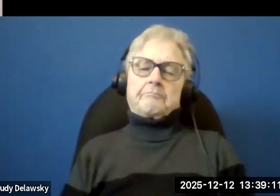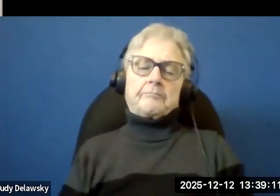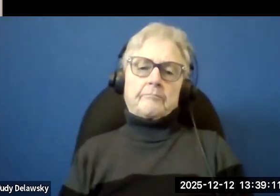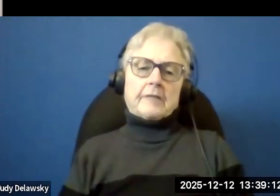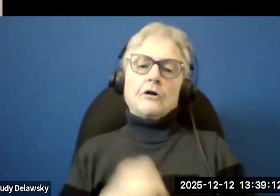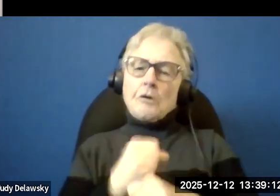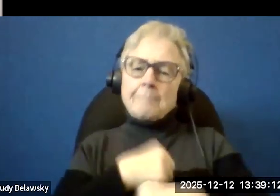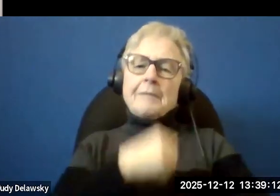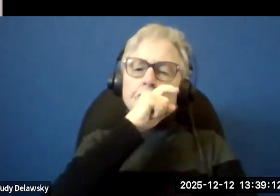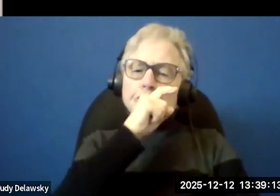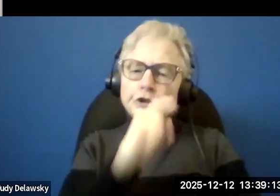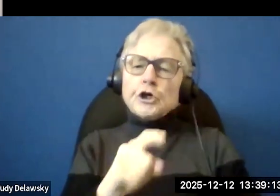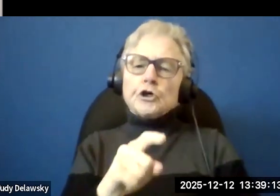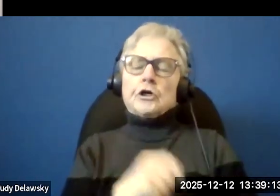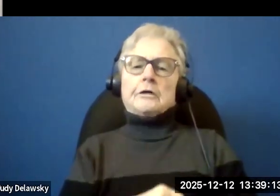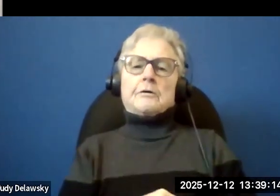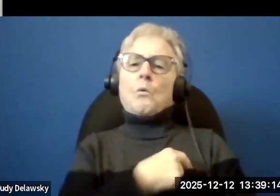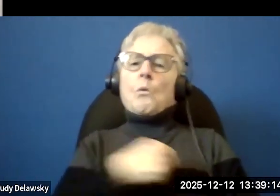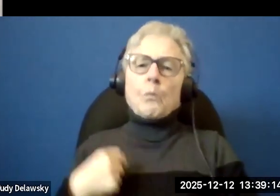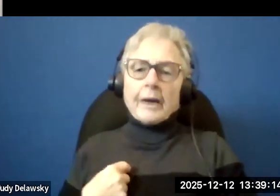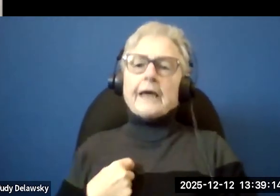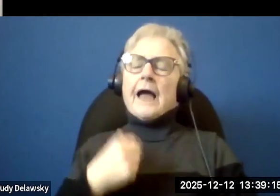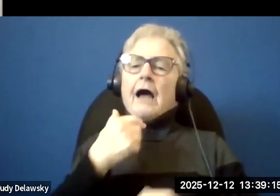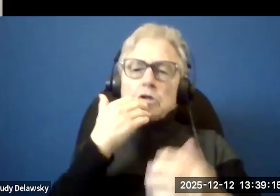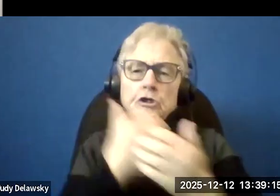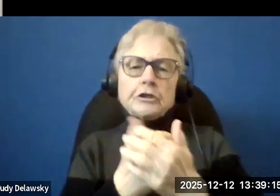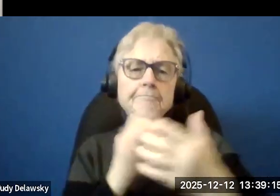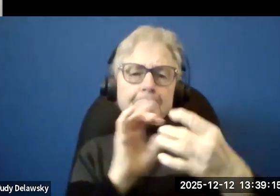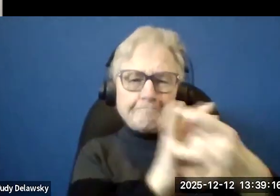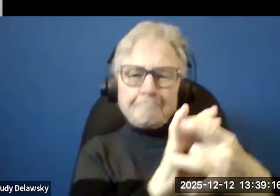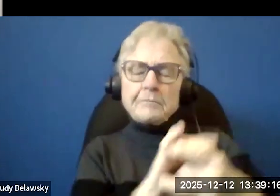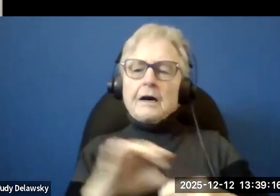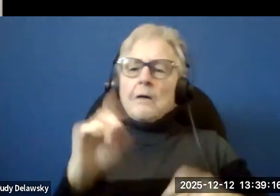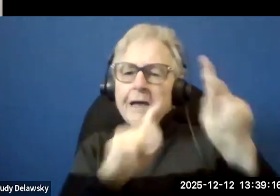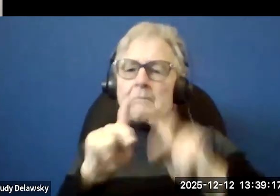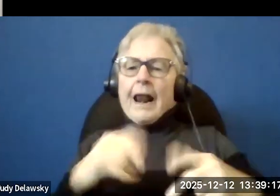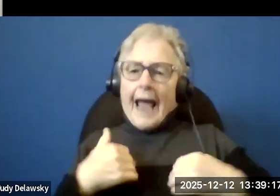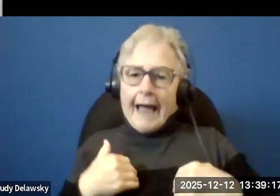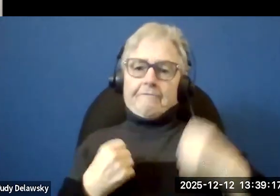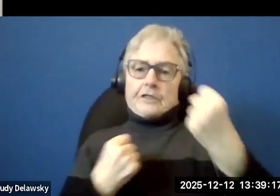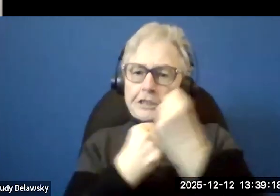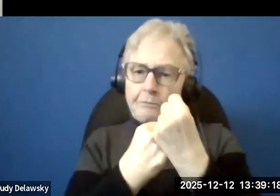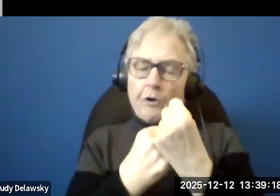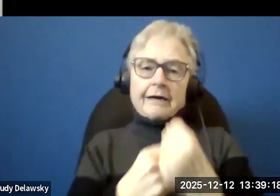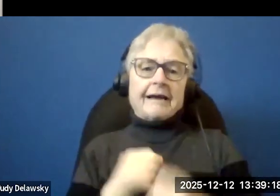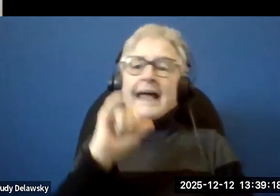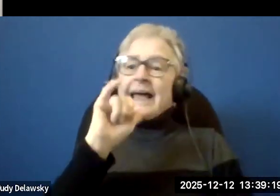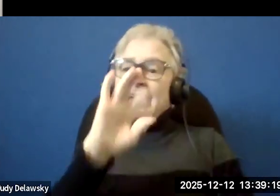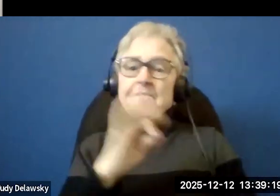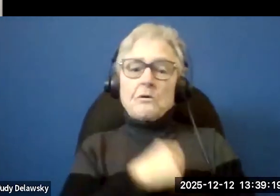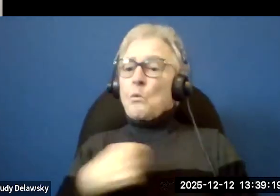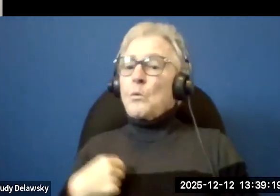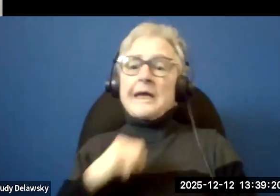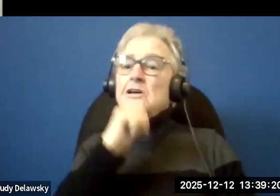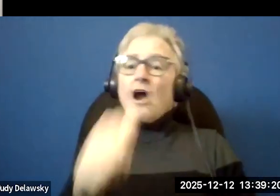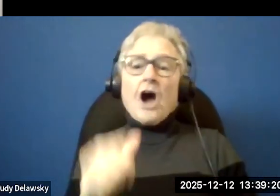to make sure that we're really well linked in, so that if we as the Canadian Red Cross don't do a specific type of